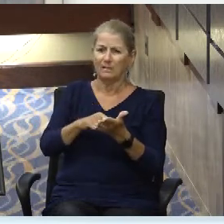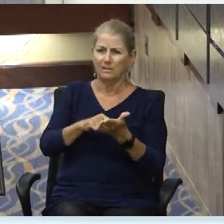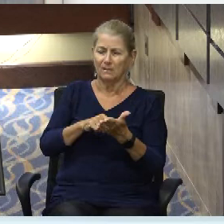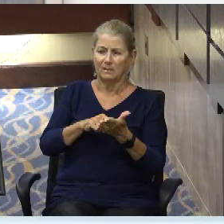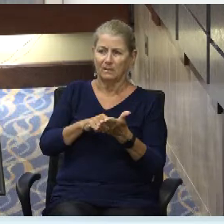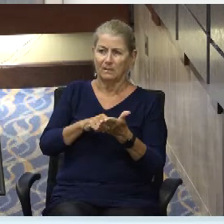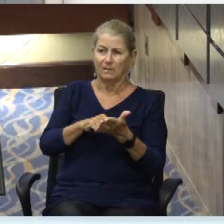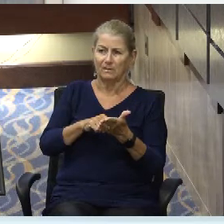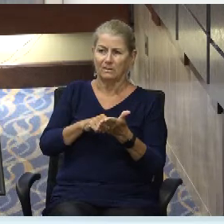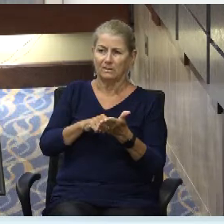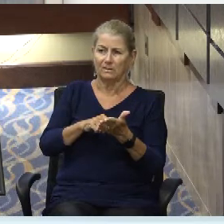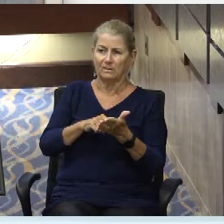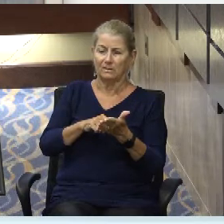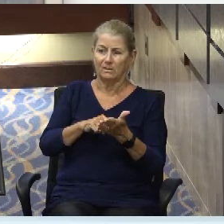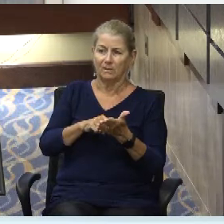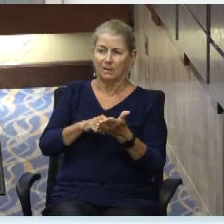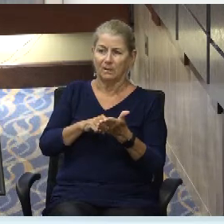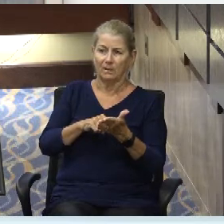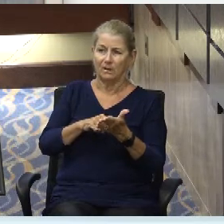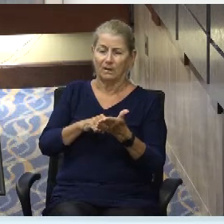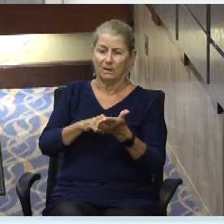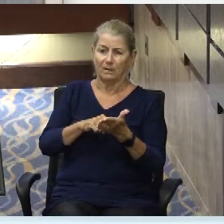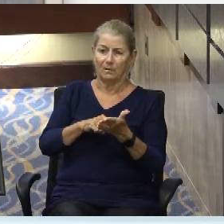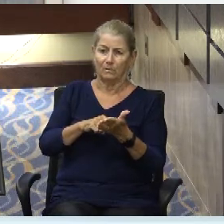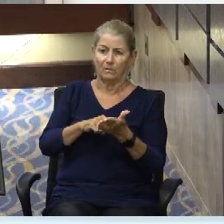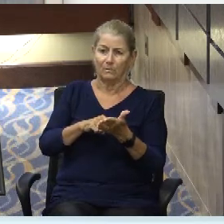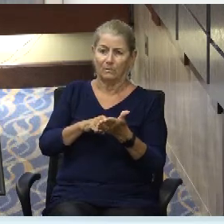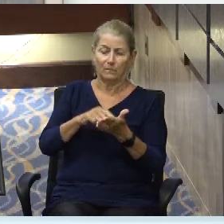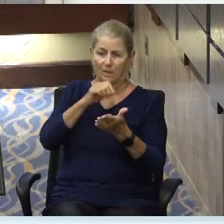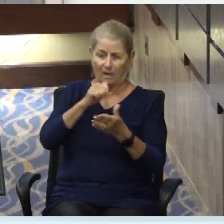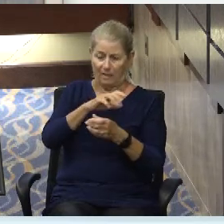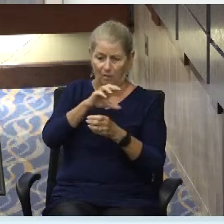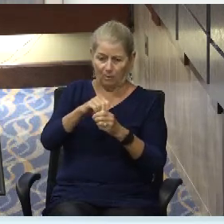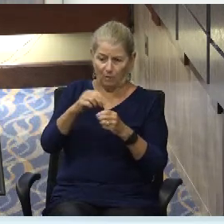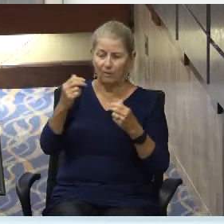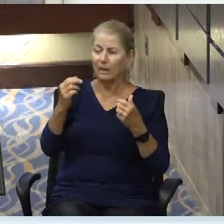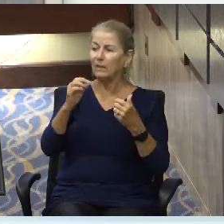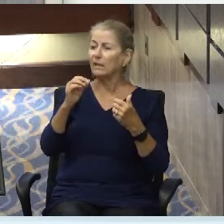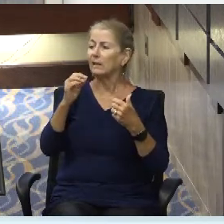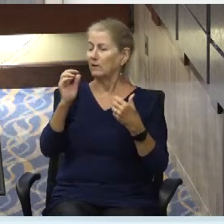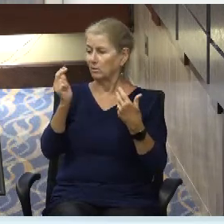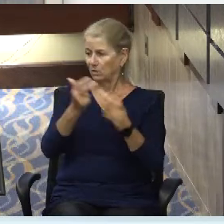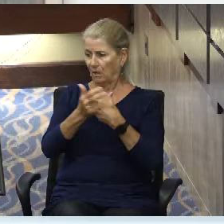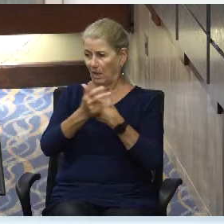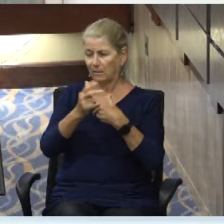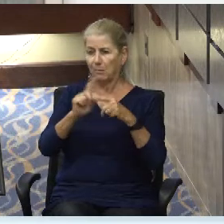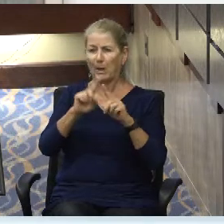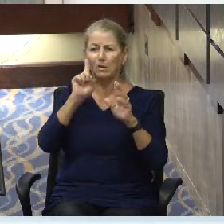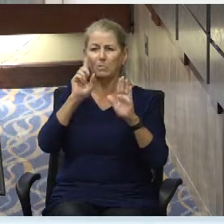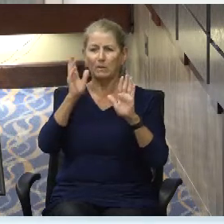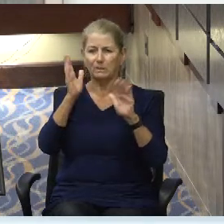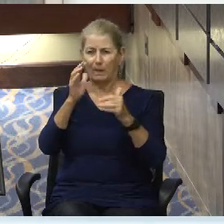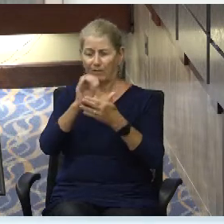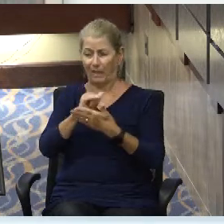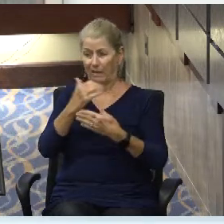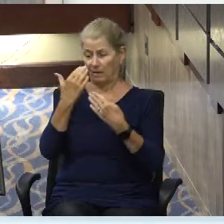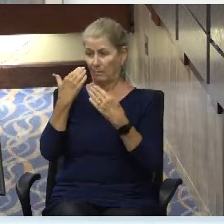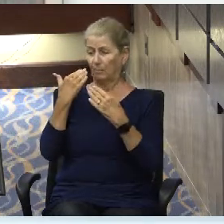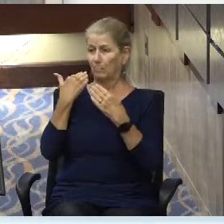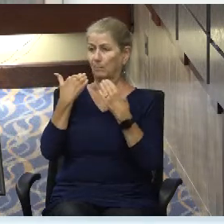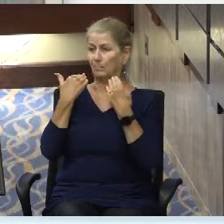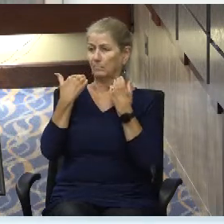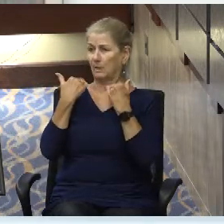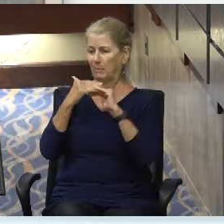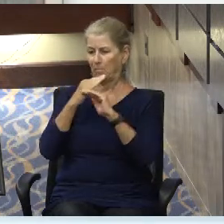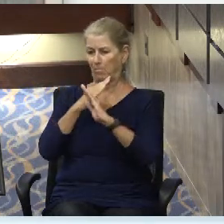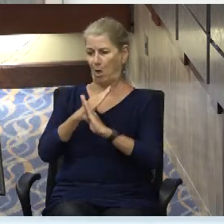the interstate, what's going on underneath the interstate, but do you expect that level of kind of blockage going